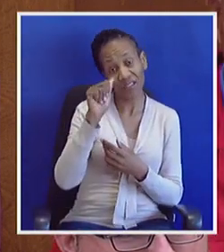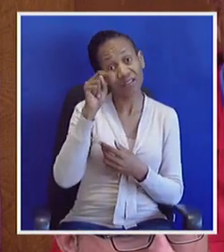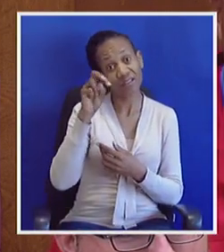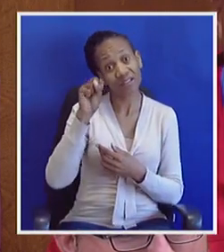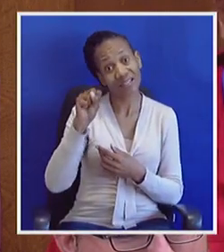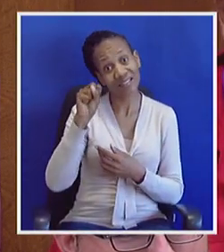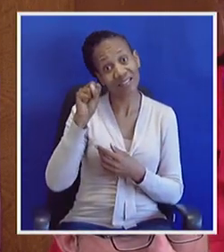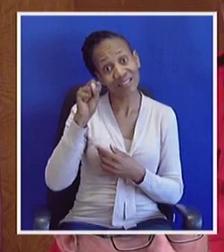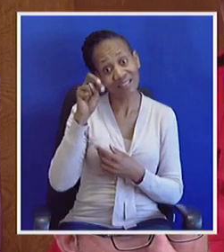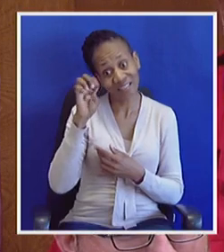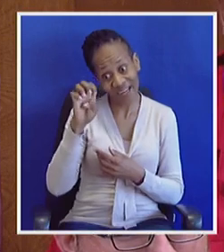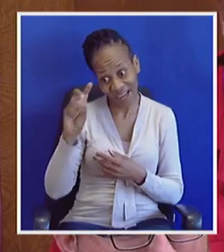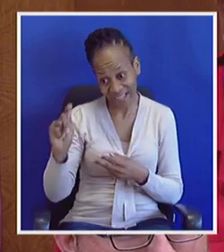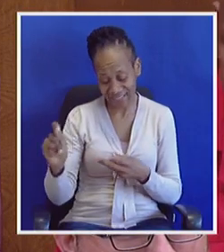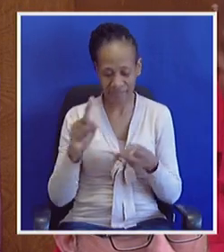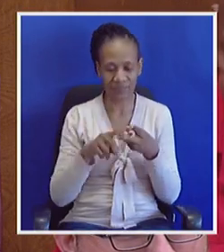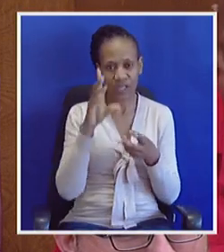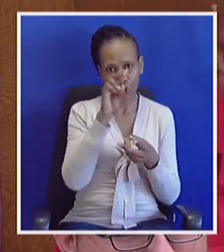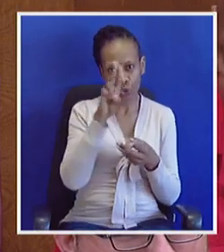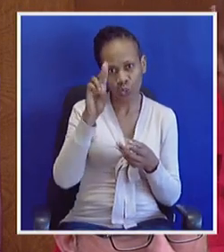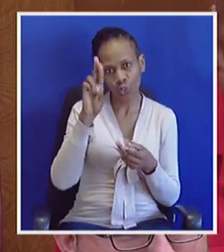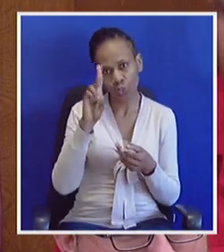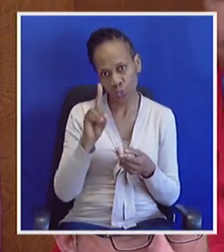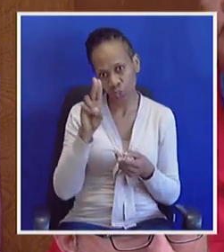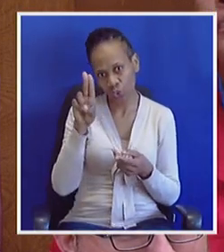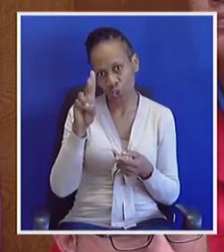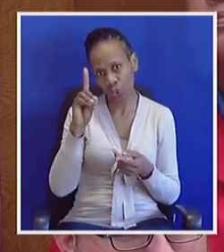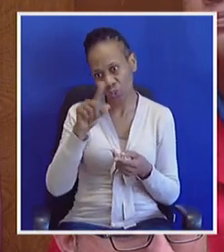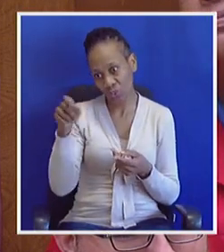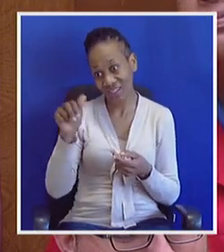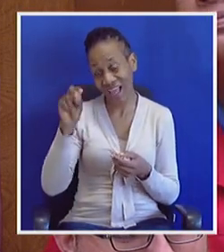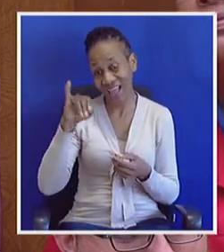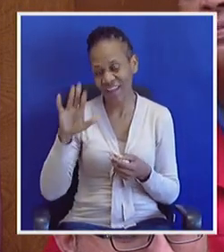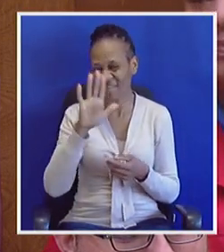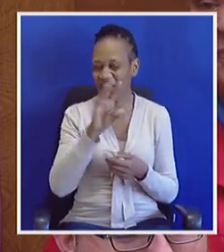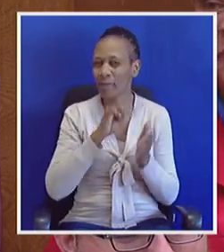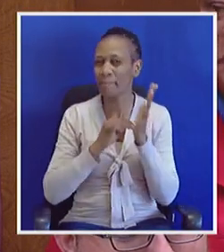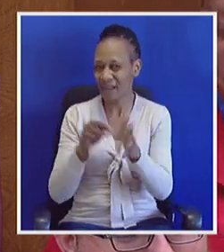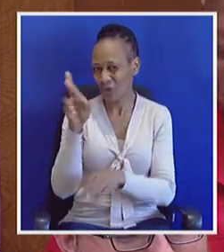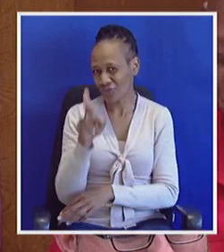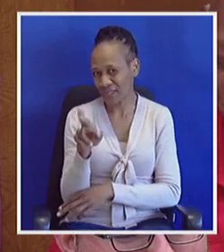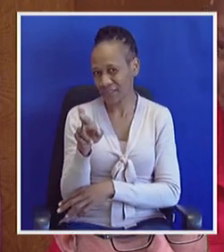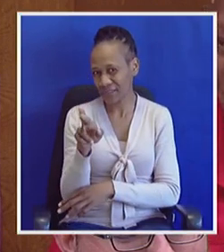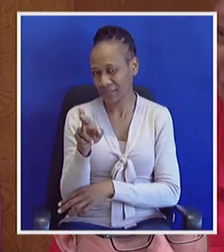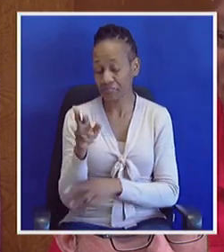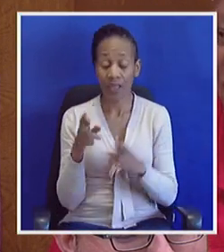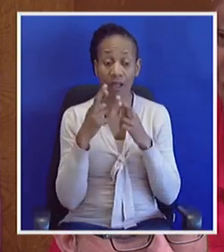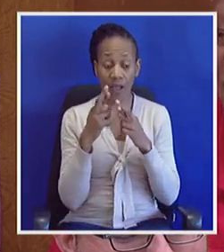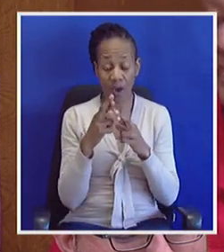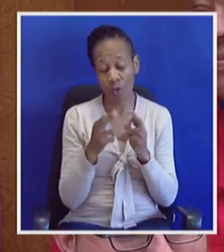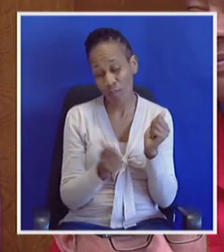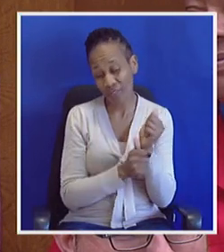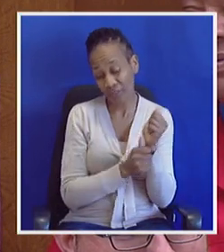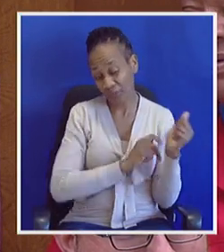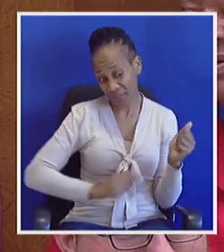and Duduzane Zuma earned 5 billion rand from a locomotive deal. I hope, Deputy President, that these